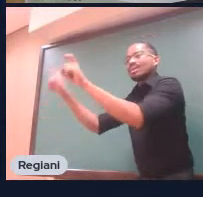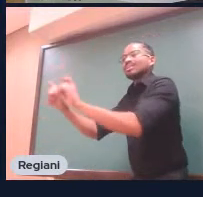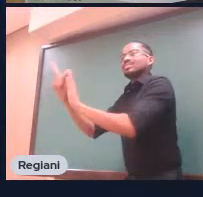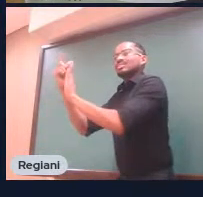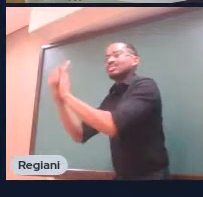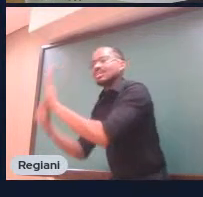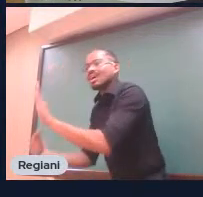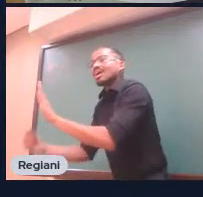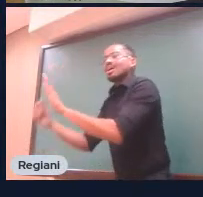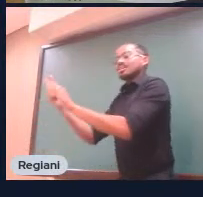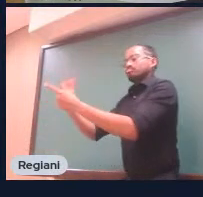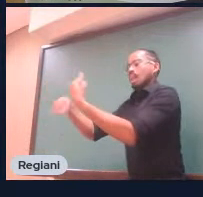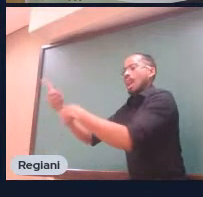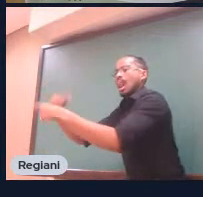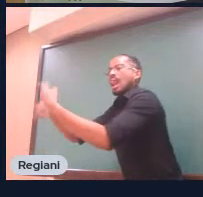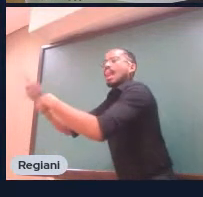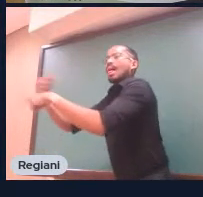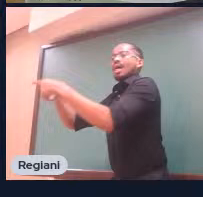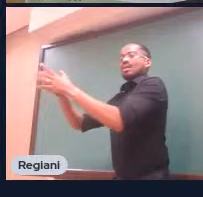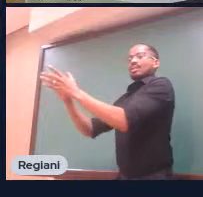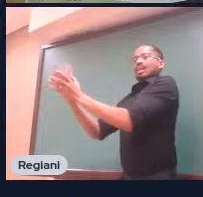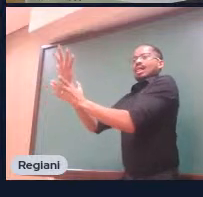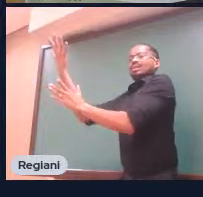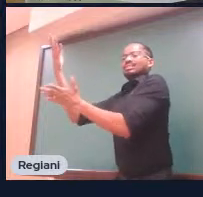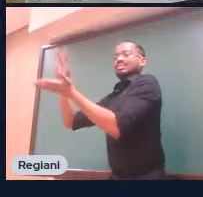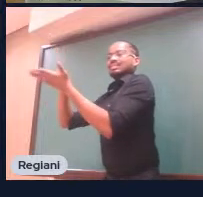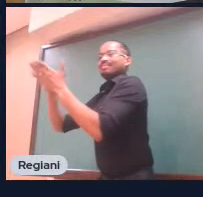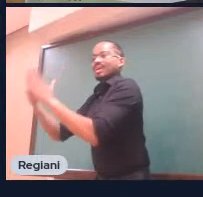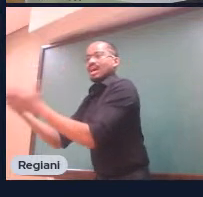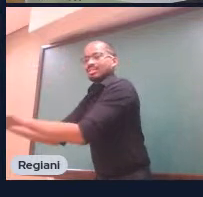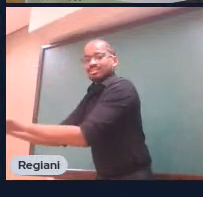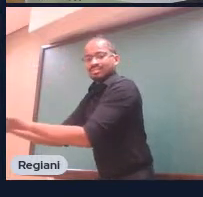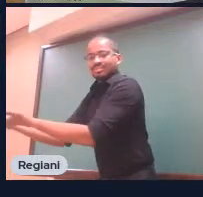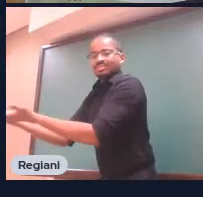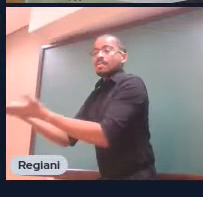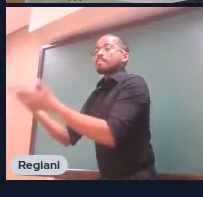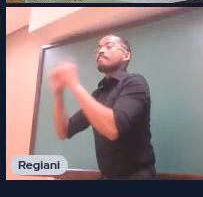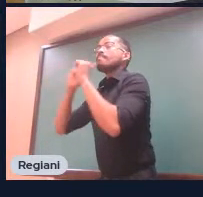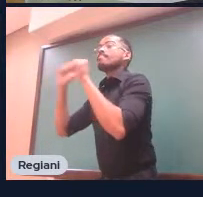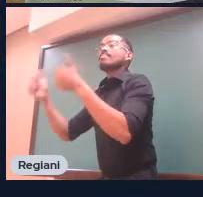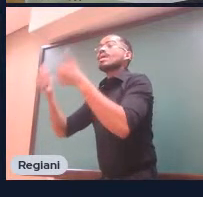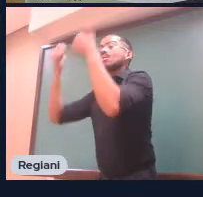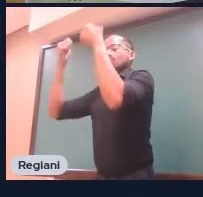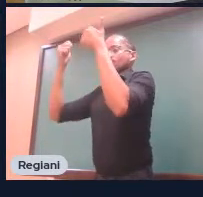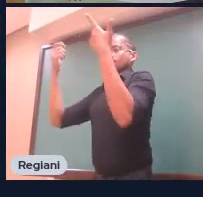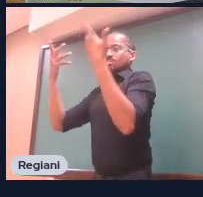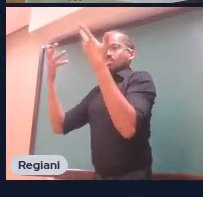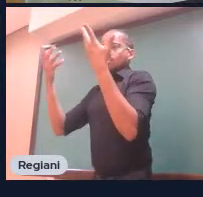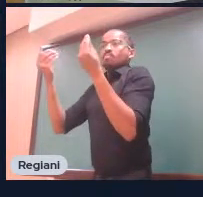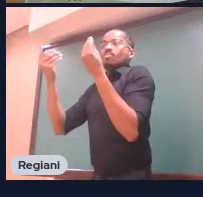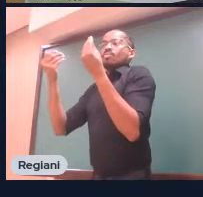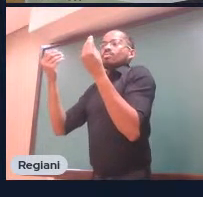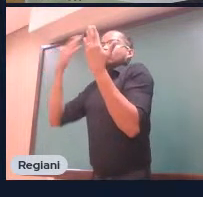is used, to derive meaning from that. We will always be better to understand lexis,